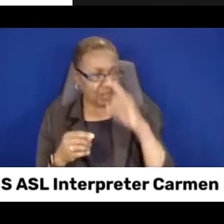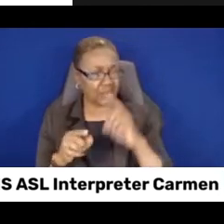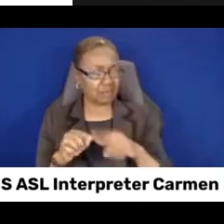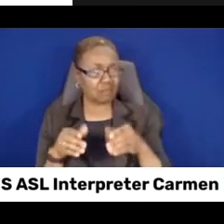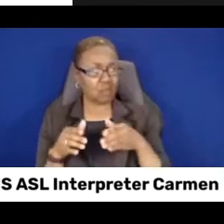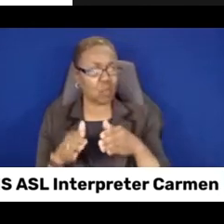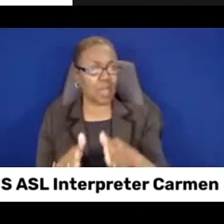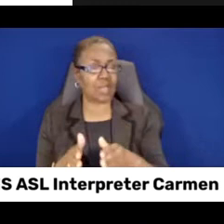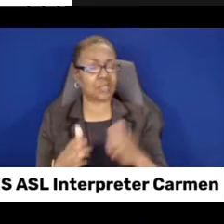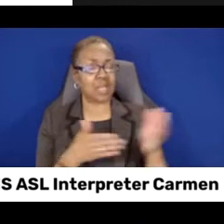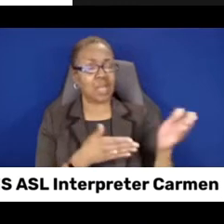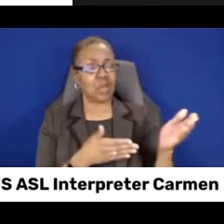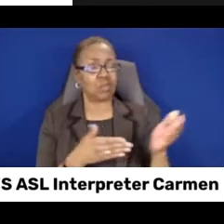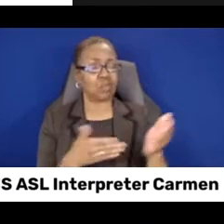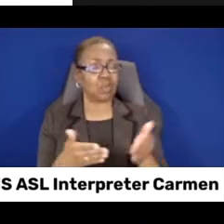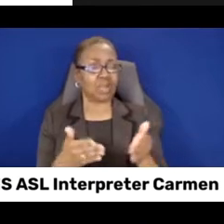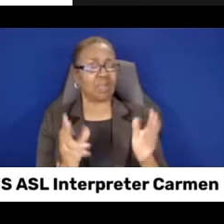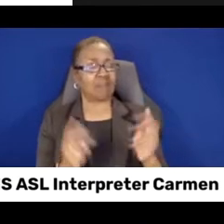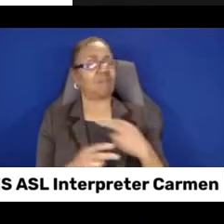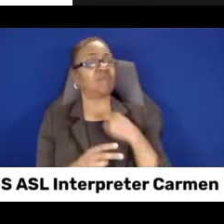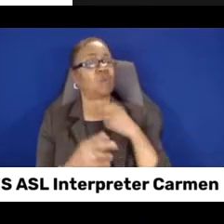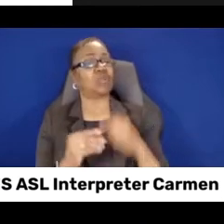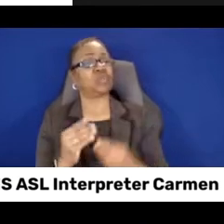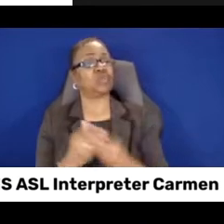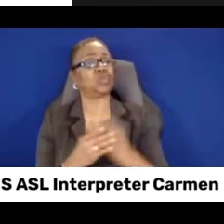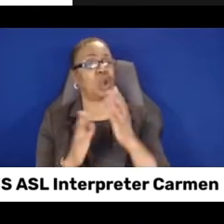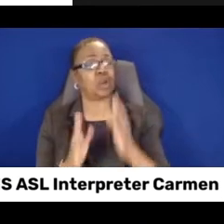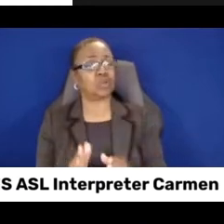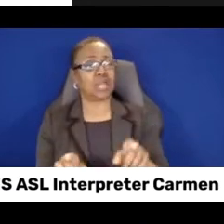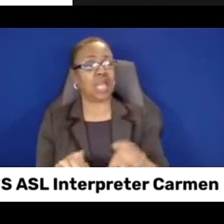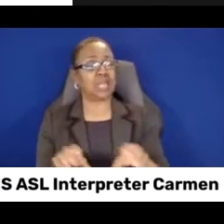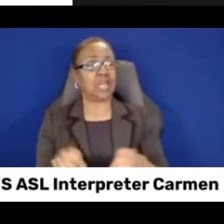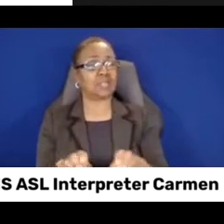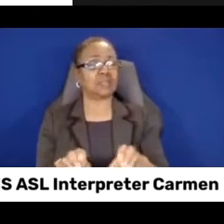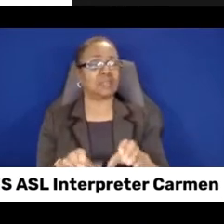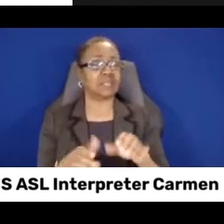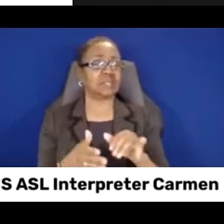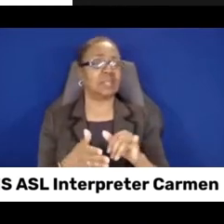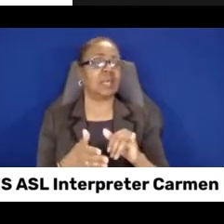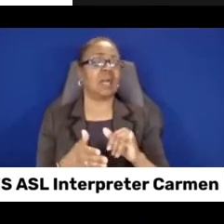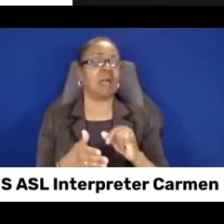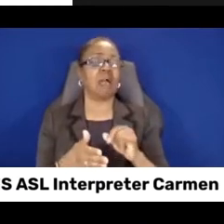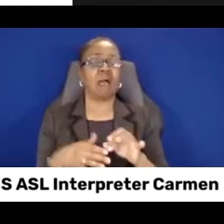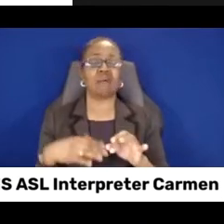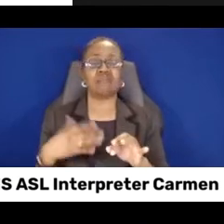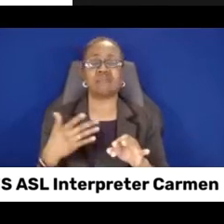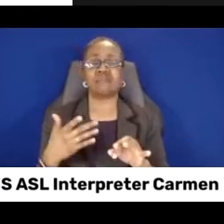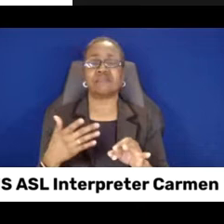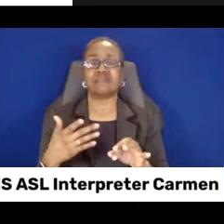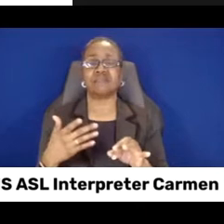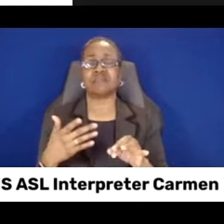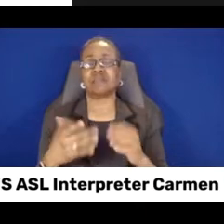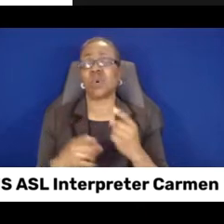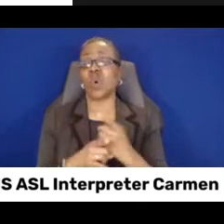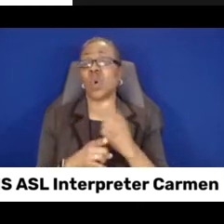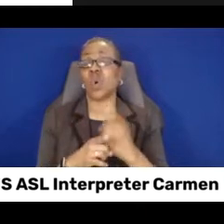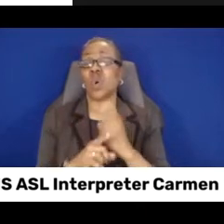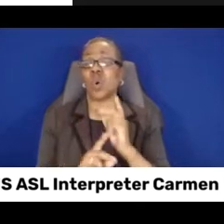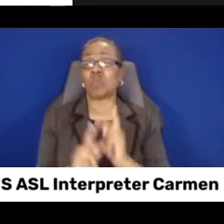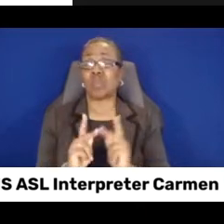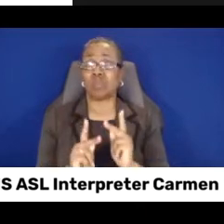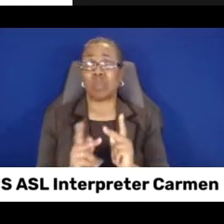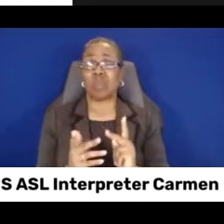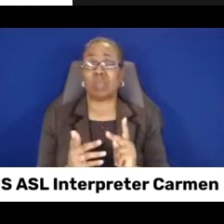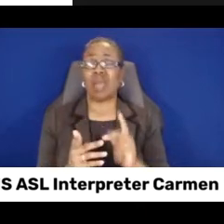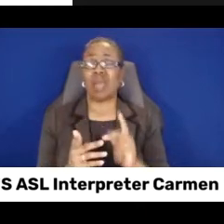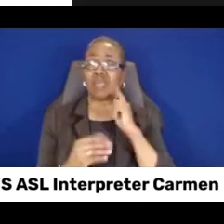of bringing voice to gardeners and to the activities of just kind of ordinary people, and thinking about